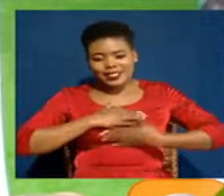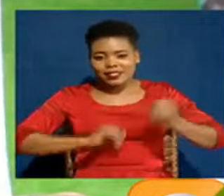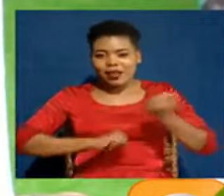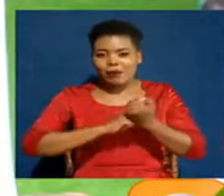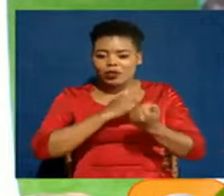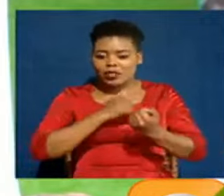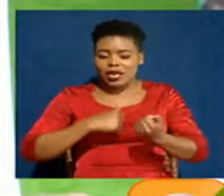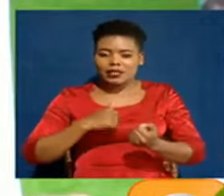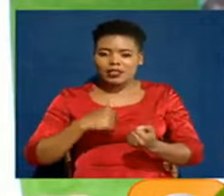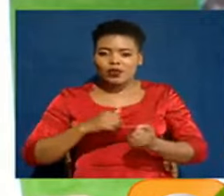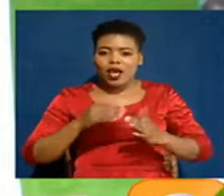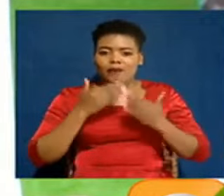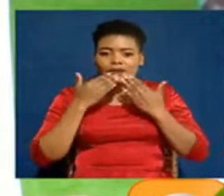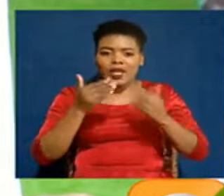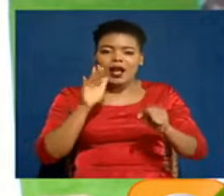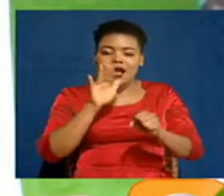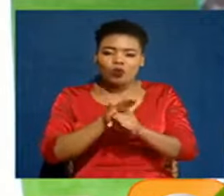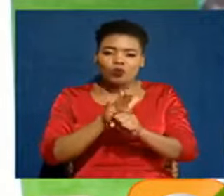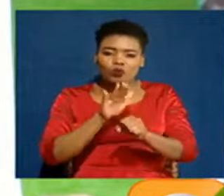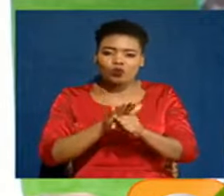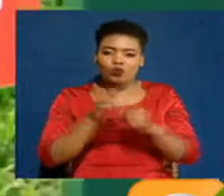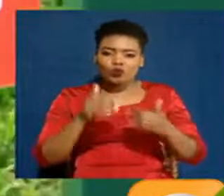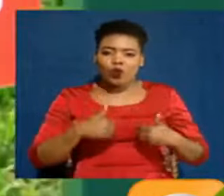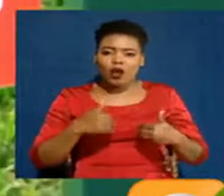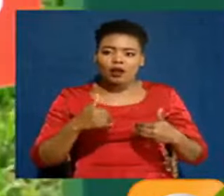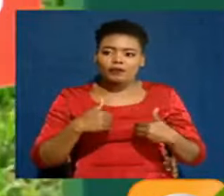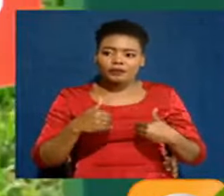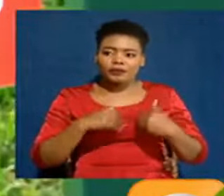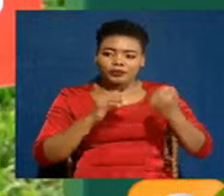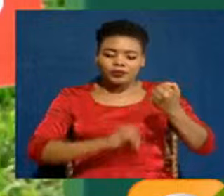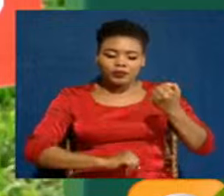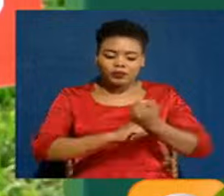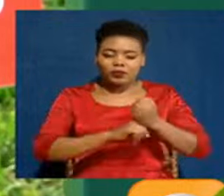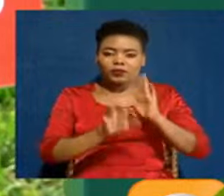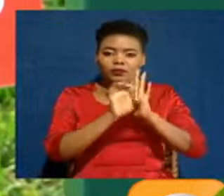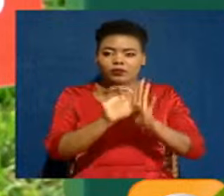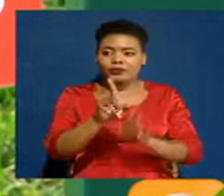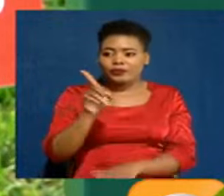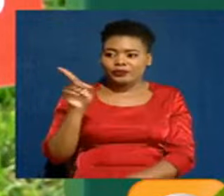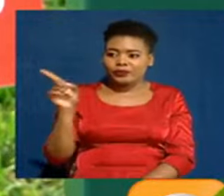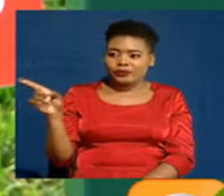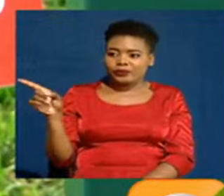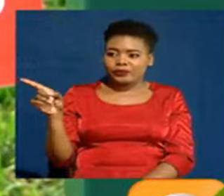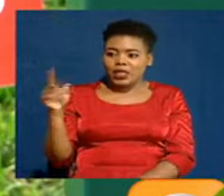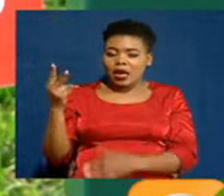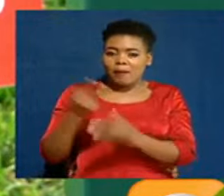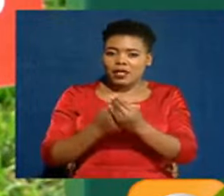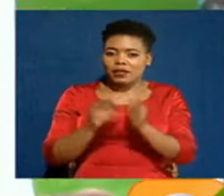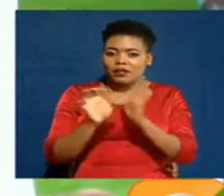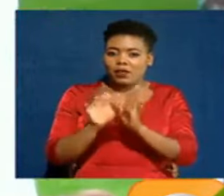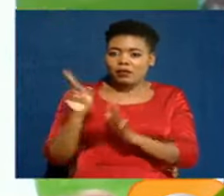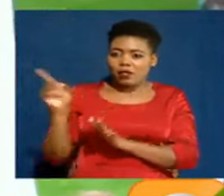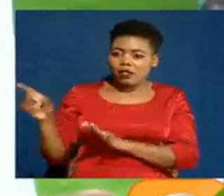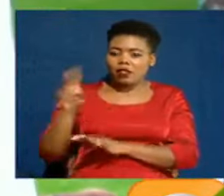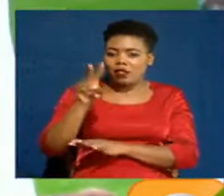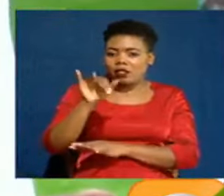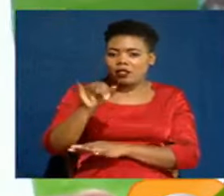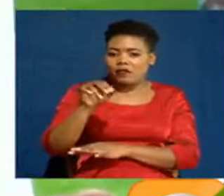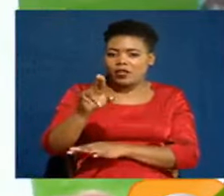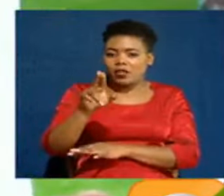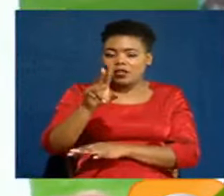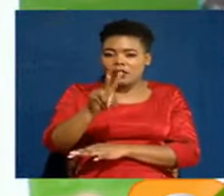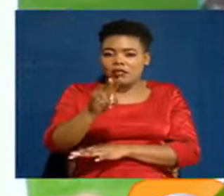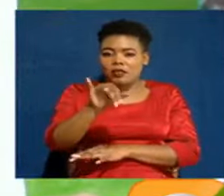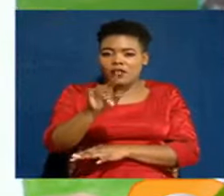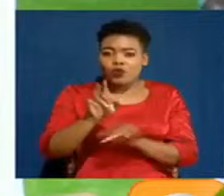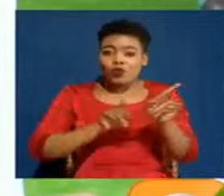so grateful to have partners such as View Travel. They were able to come through for us and just support us